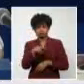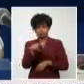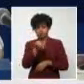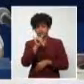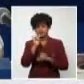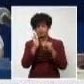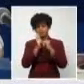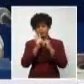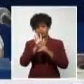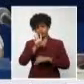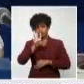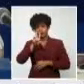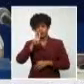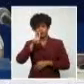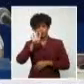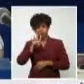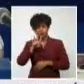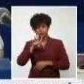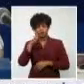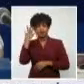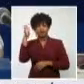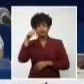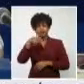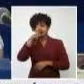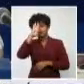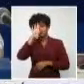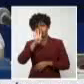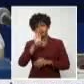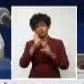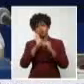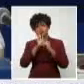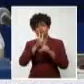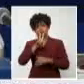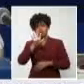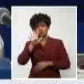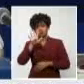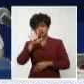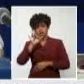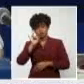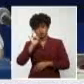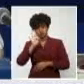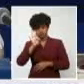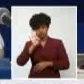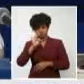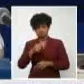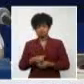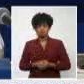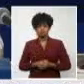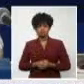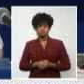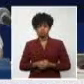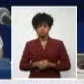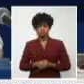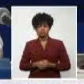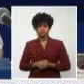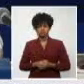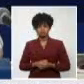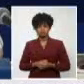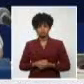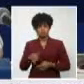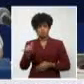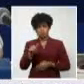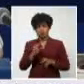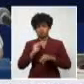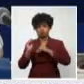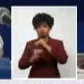6,524 Cubans who reside abroad in our country, and 4,258 foreigners